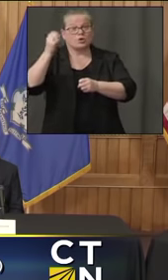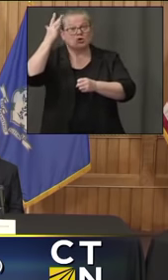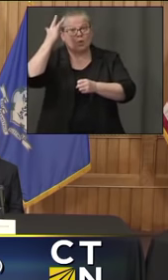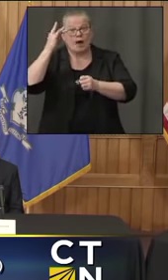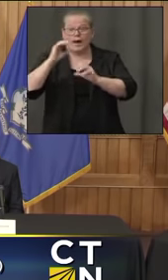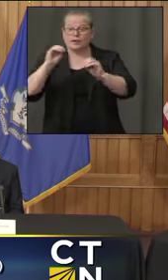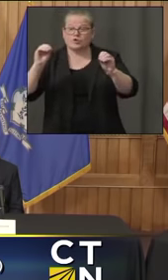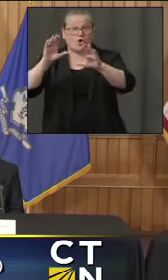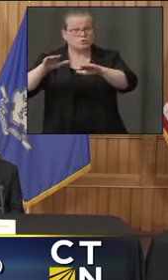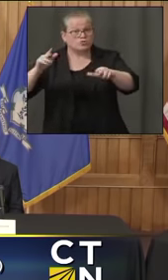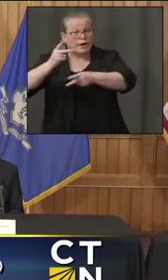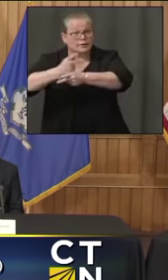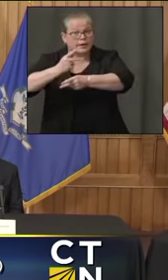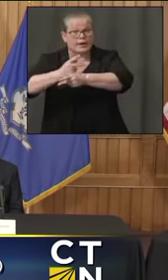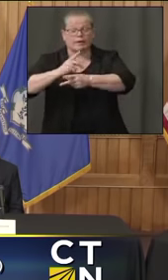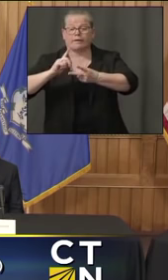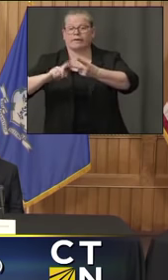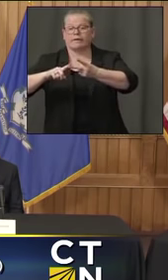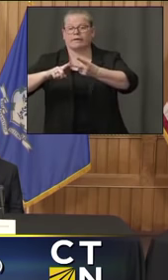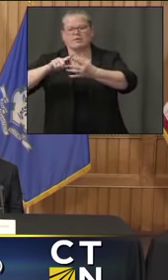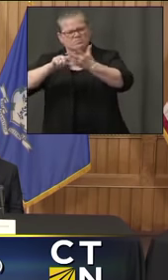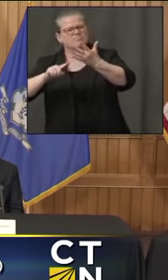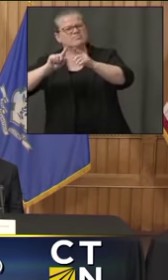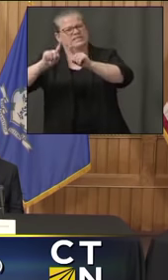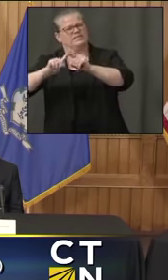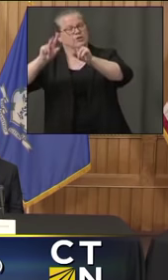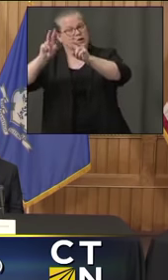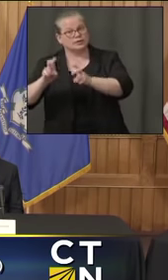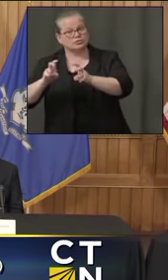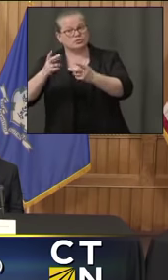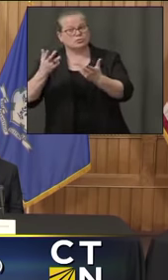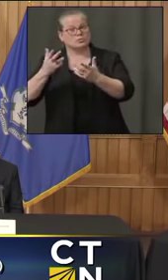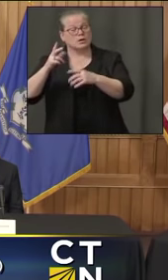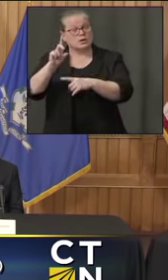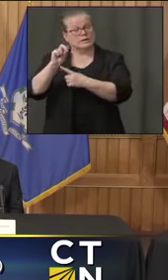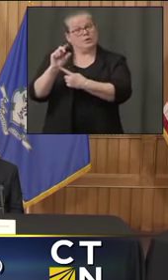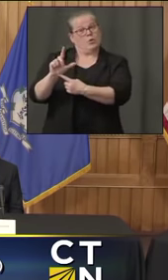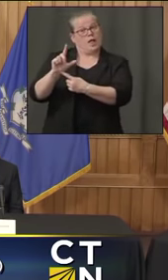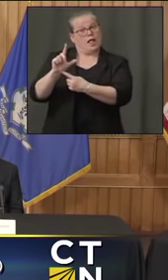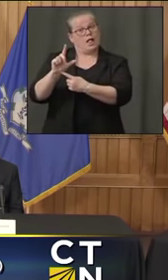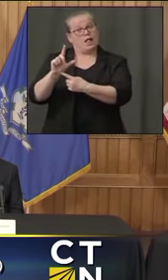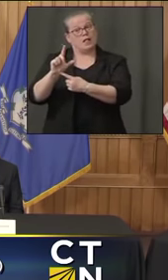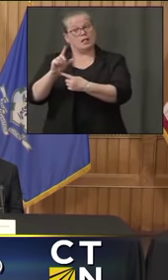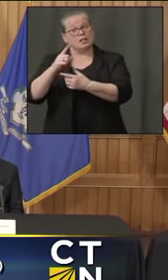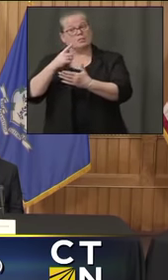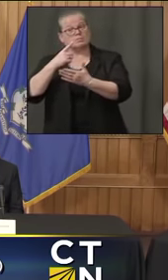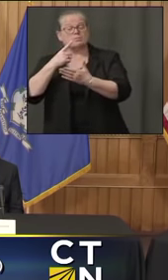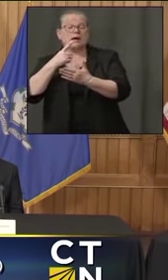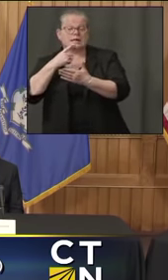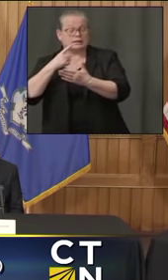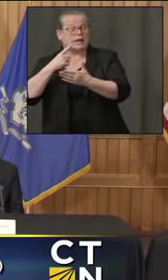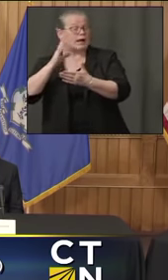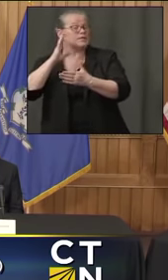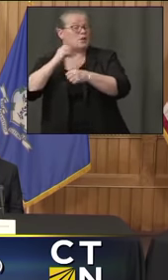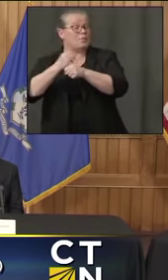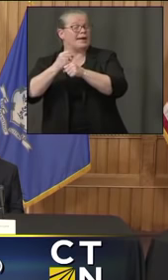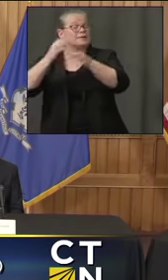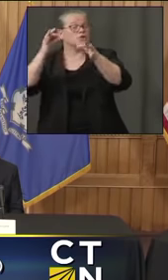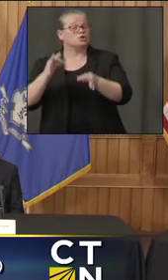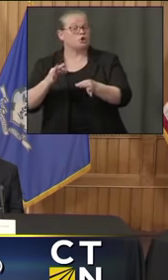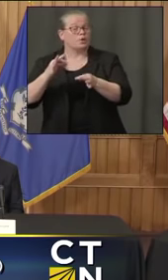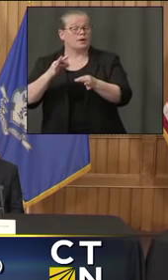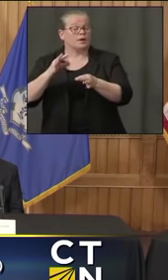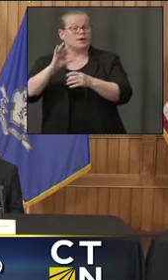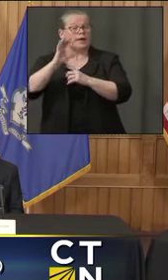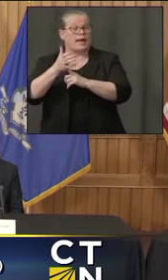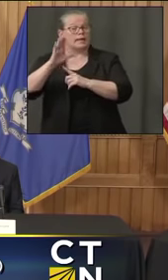We know that the DOL is going to determine their benefits, whether they'll continue with unemployment benefits on a case-by-case basis. But considering that the DOL system